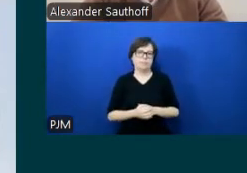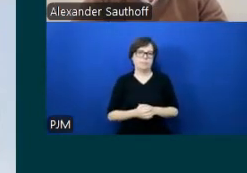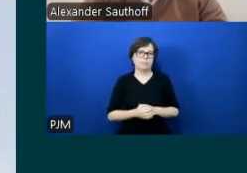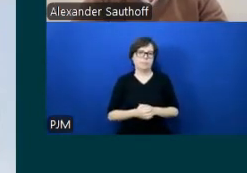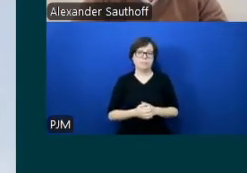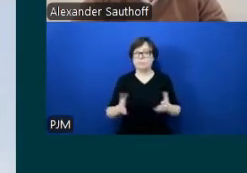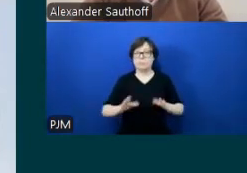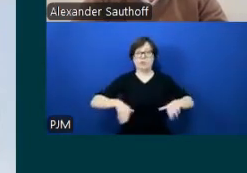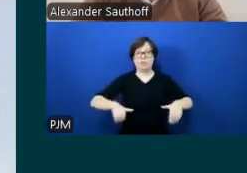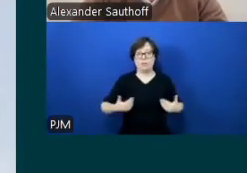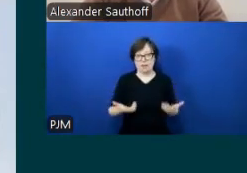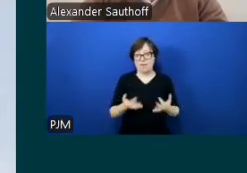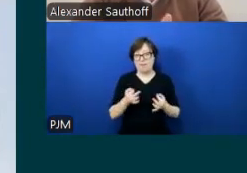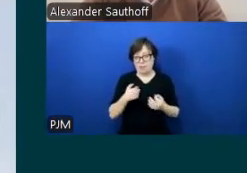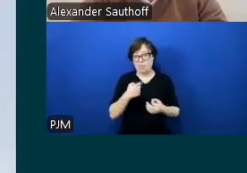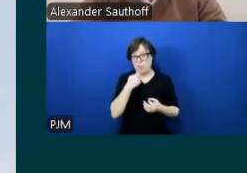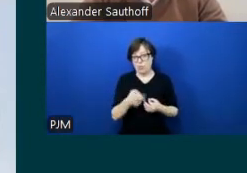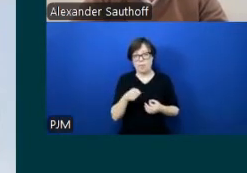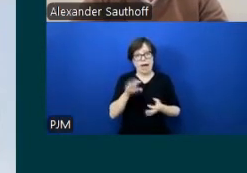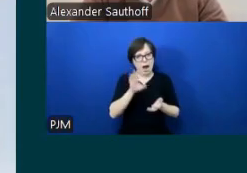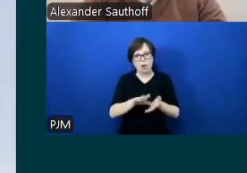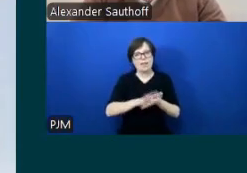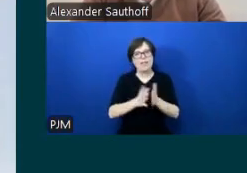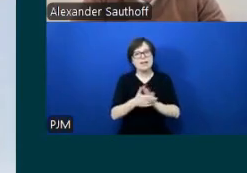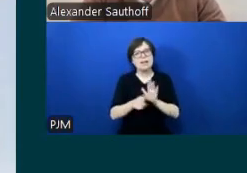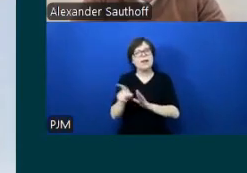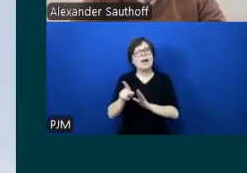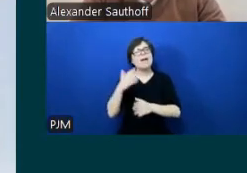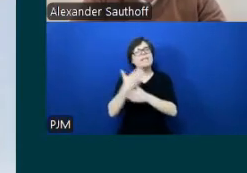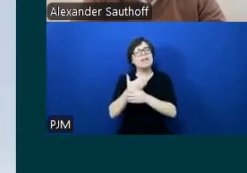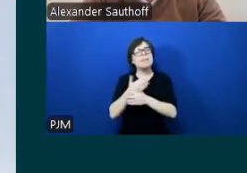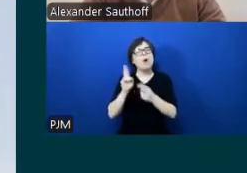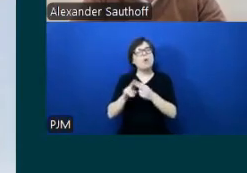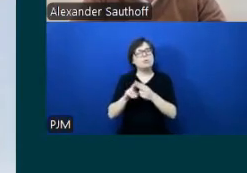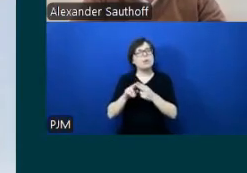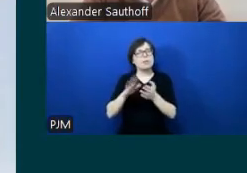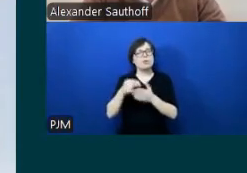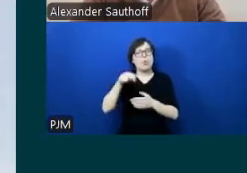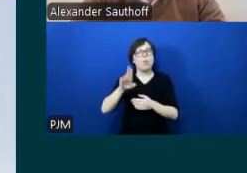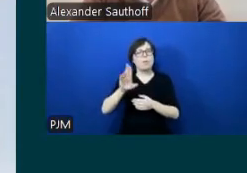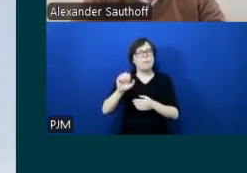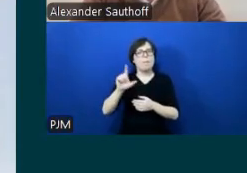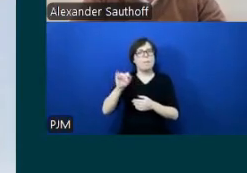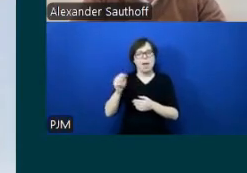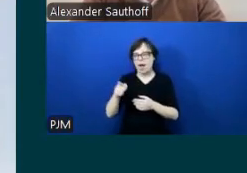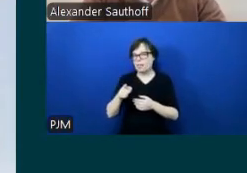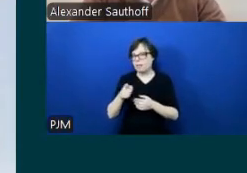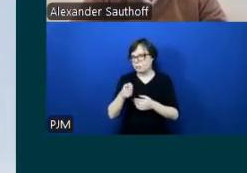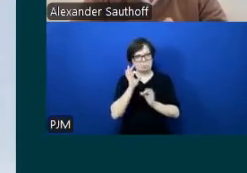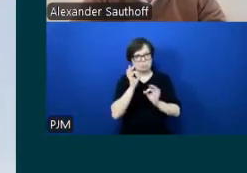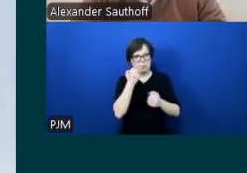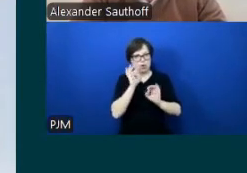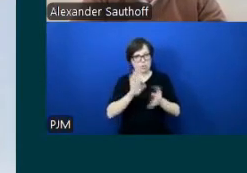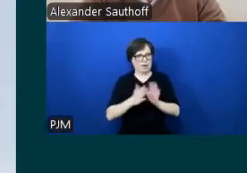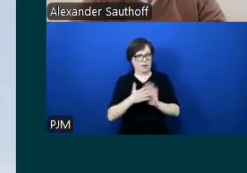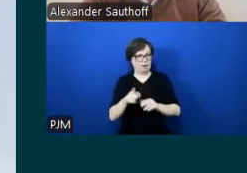growing market for consultancies such as Urbanplan that I work for, and which is part of our work, of our